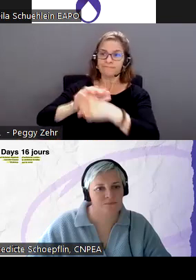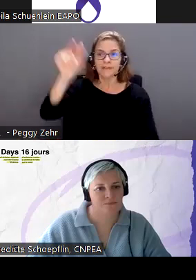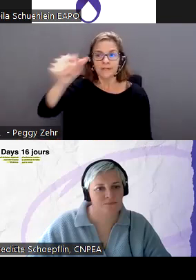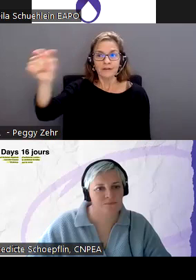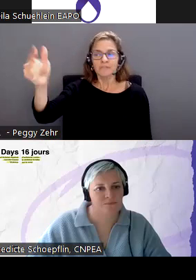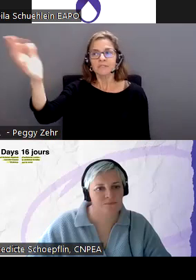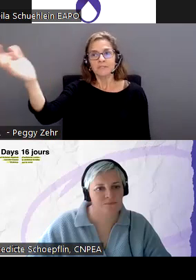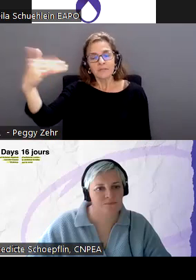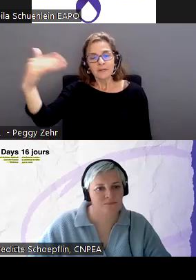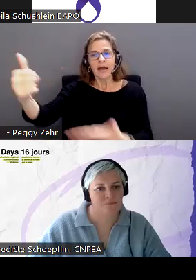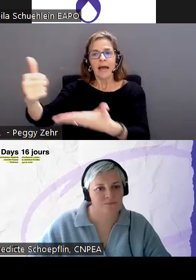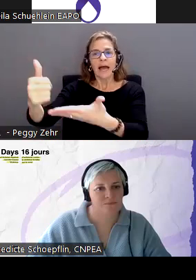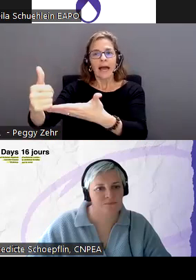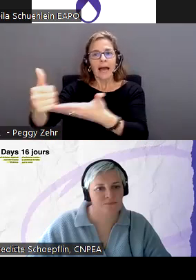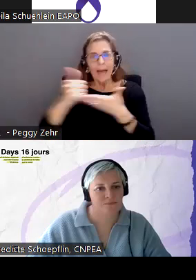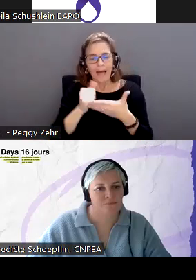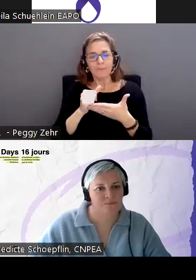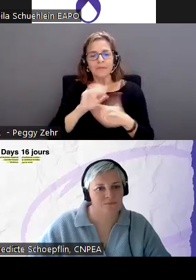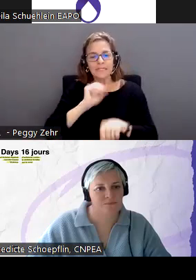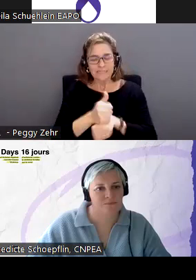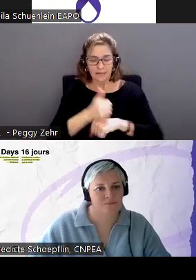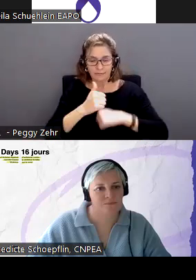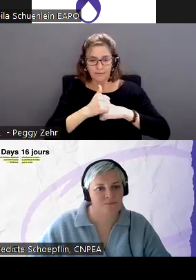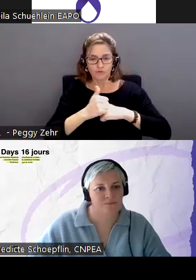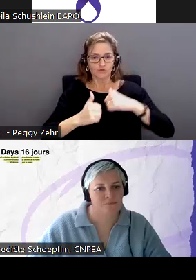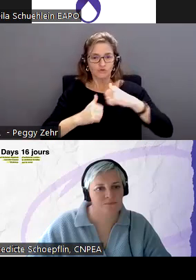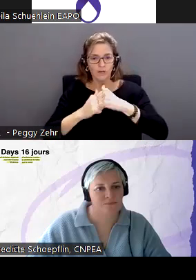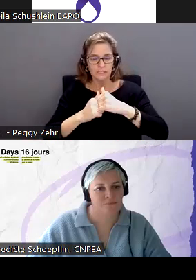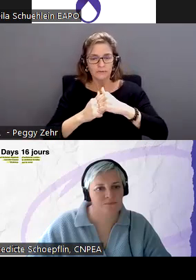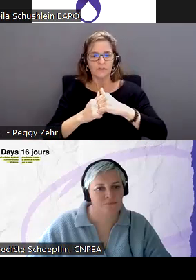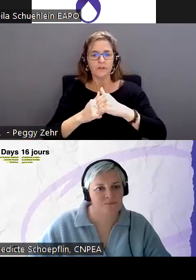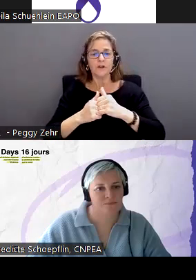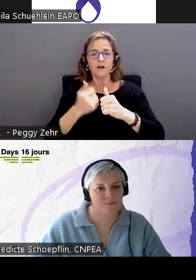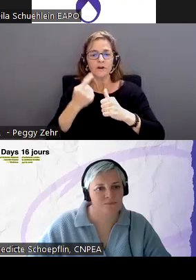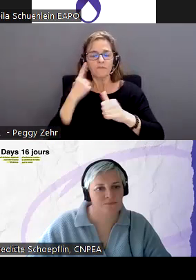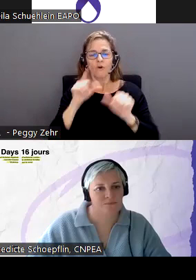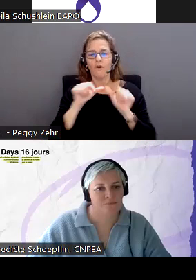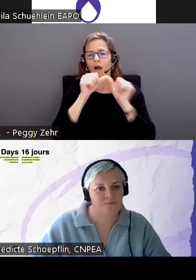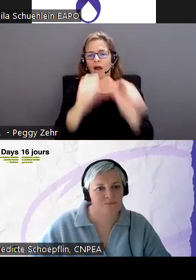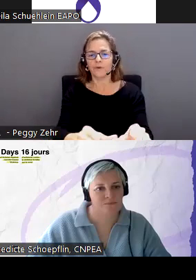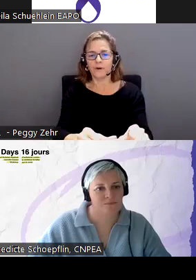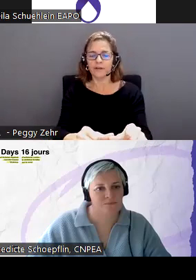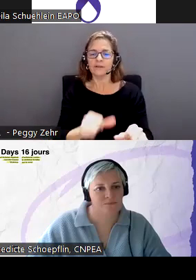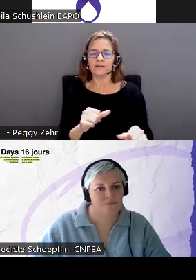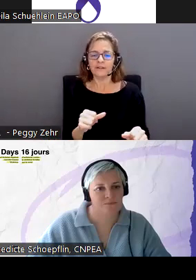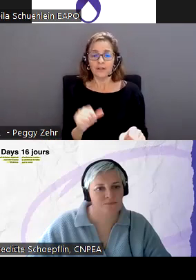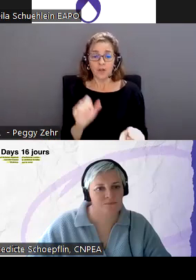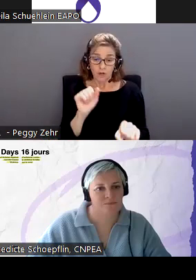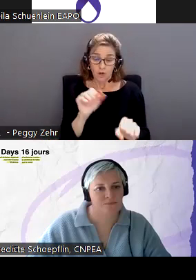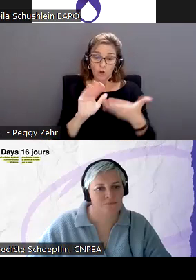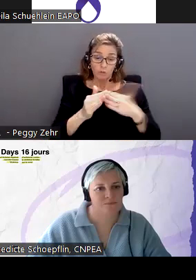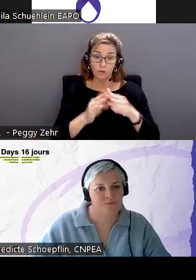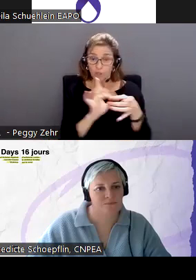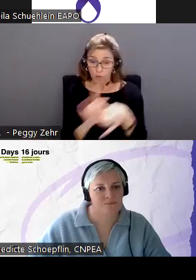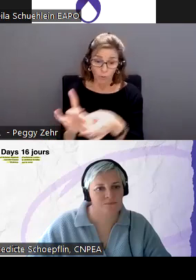to help us put this infrastructure into place in a sustainable way. The work of community coordination, the work of